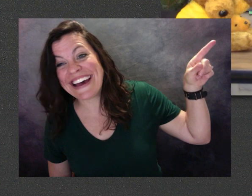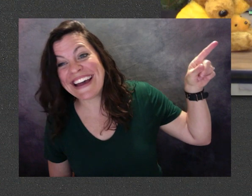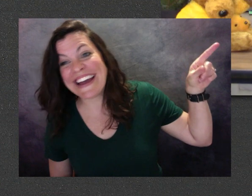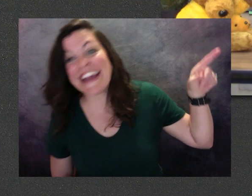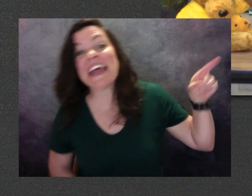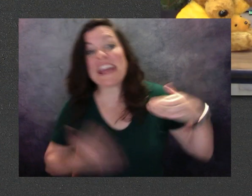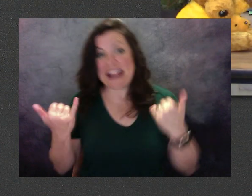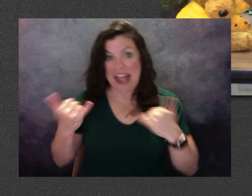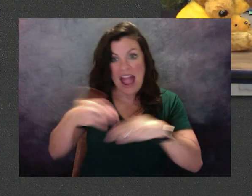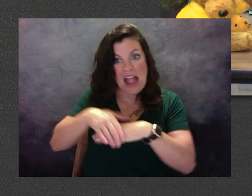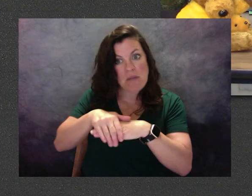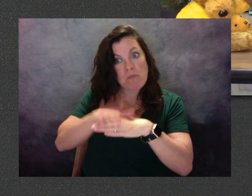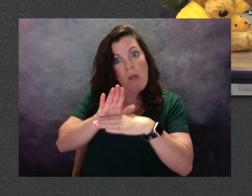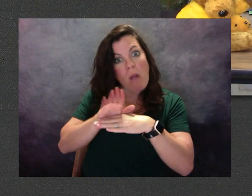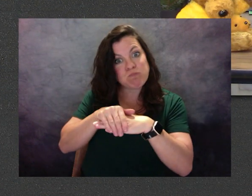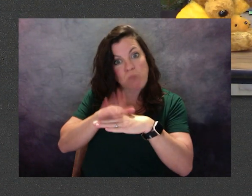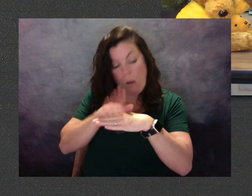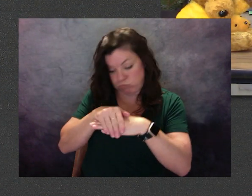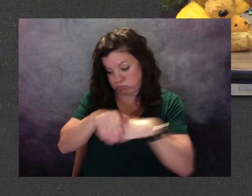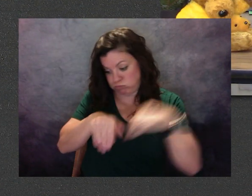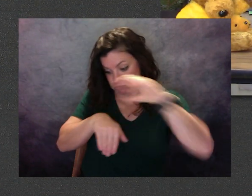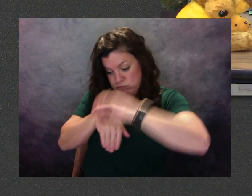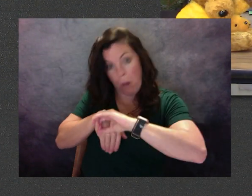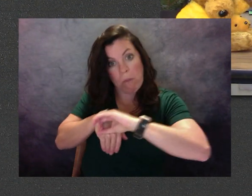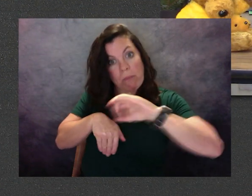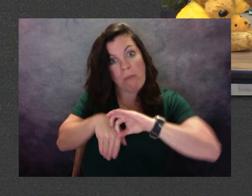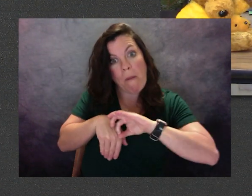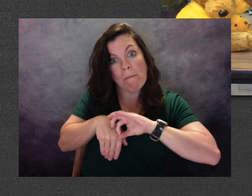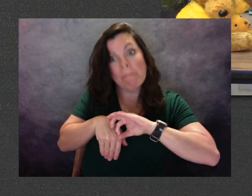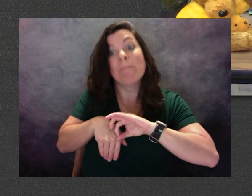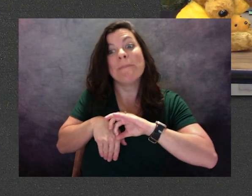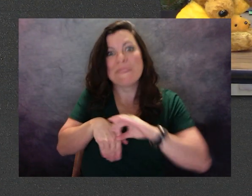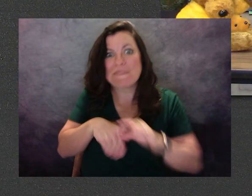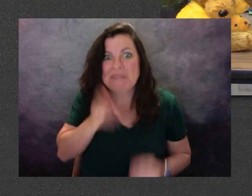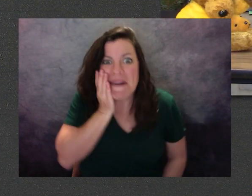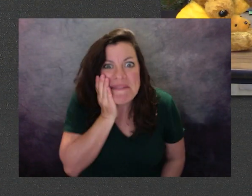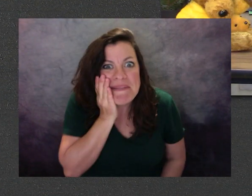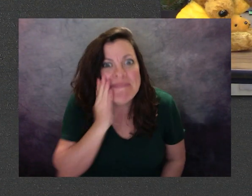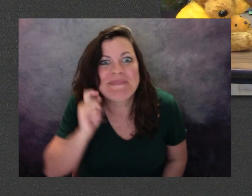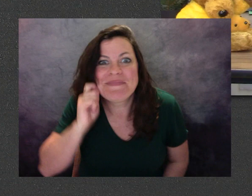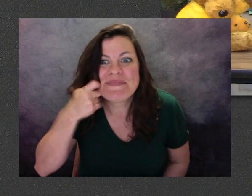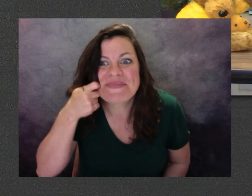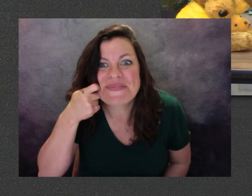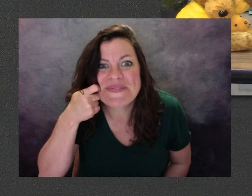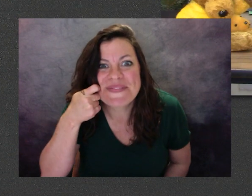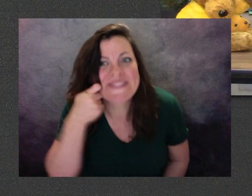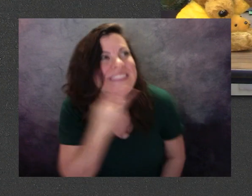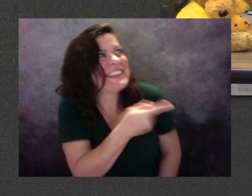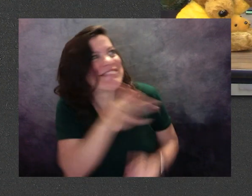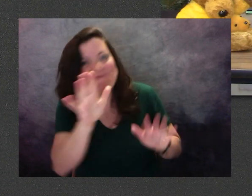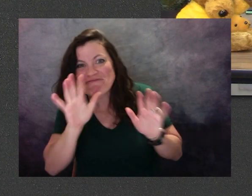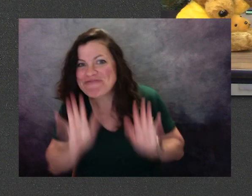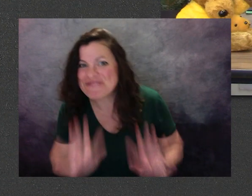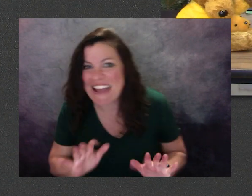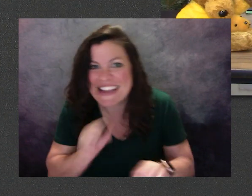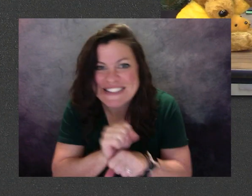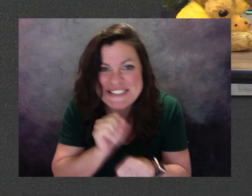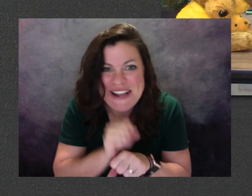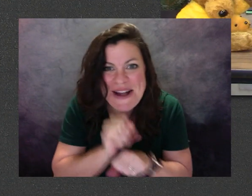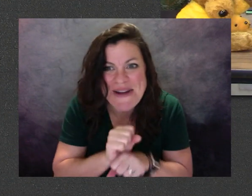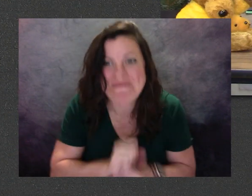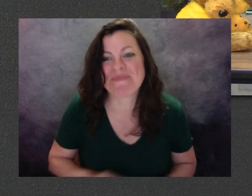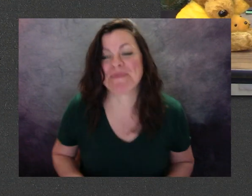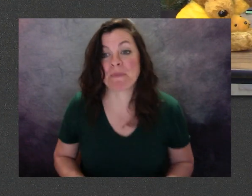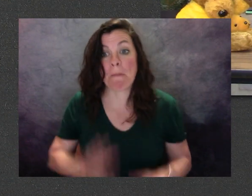my goodness, friends, it's gonna be so great. We are almost done. Our next step that we need to